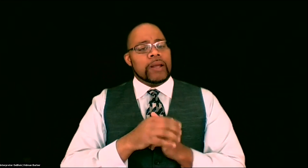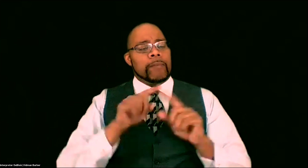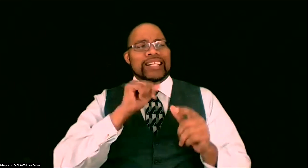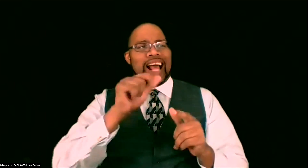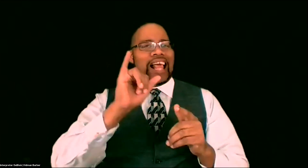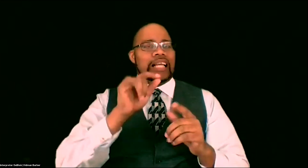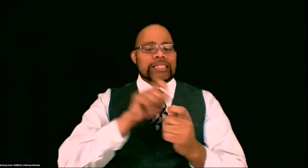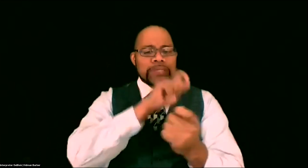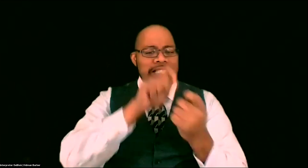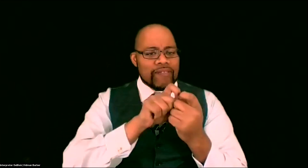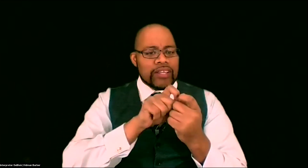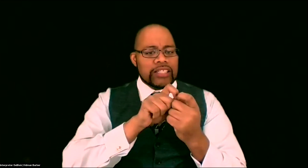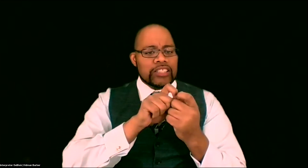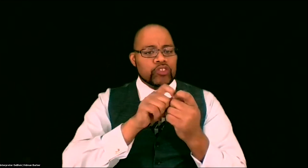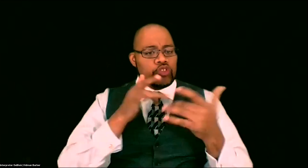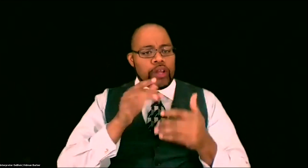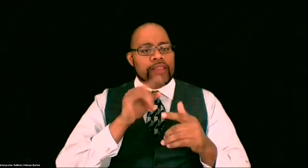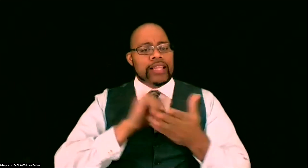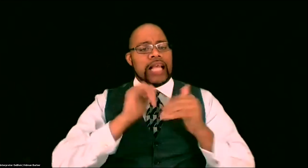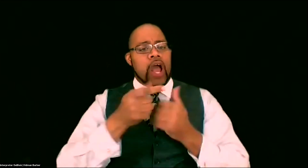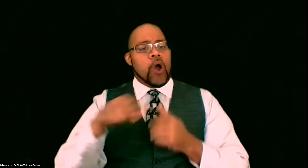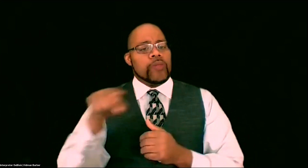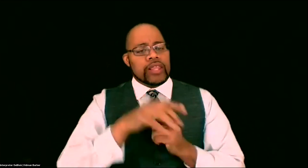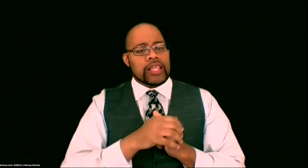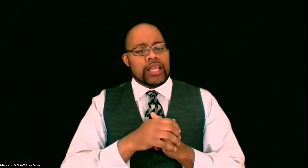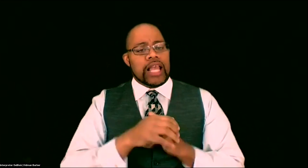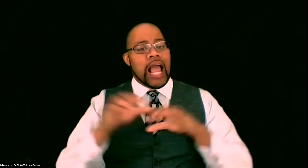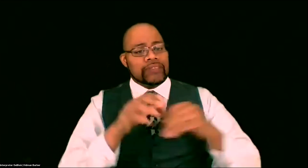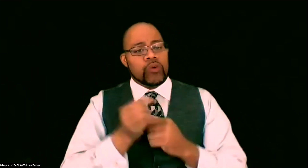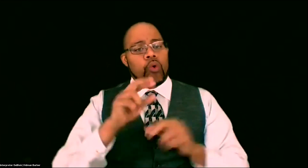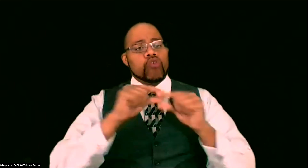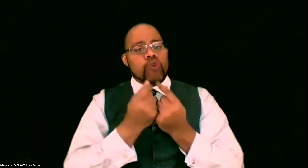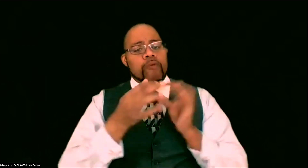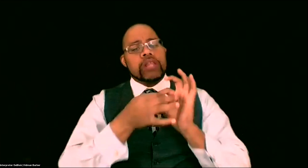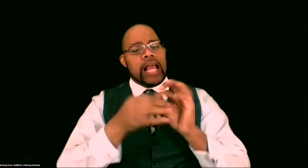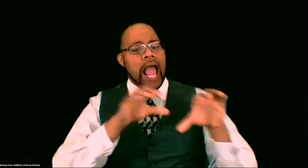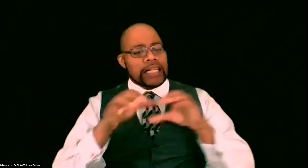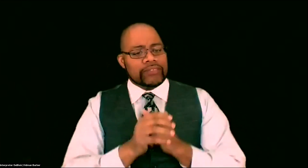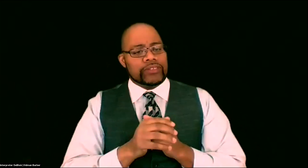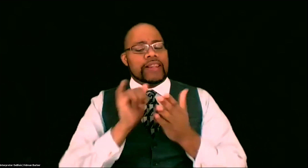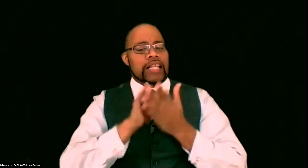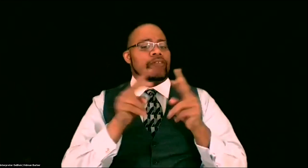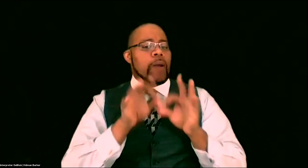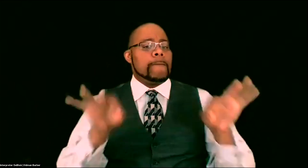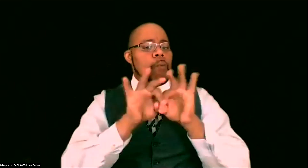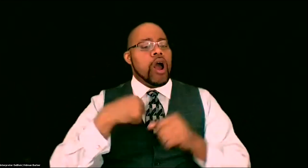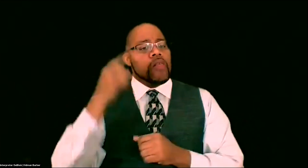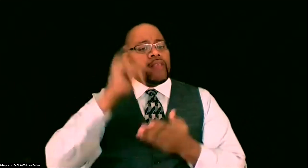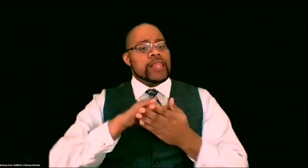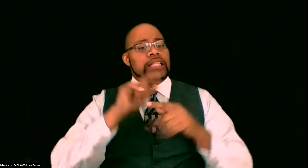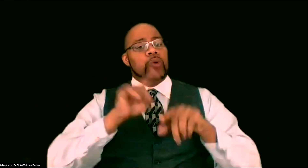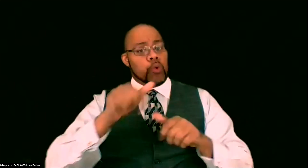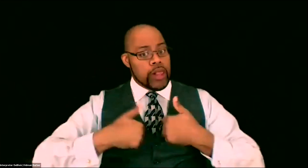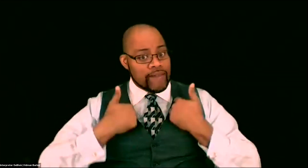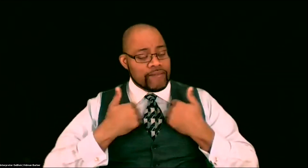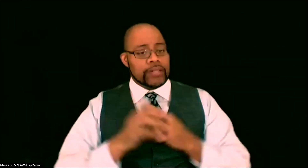specific microbe that's doing this, and instead is probably an activity or a group of related activities that are important. So I think that depending on where you